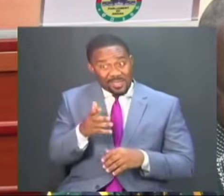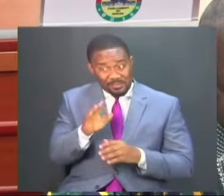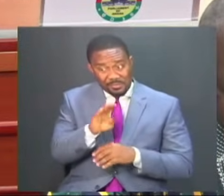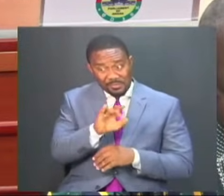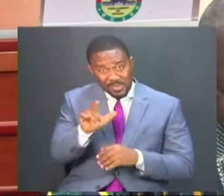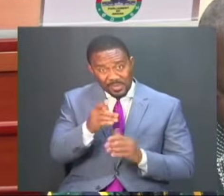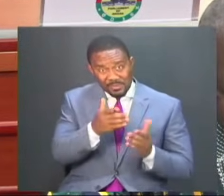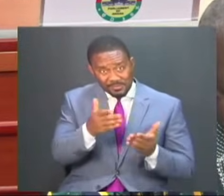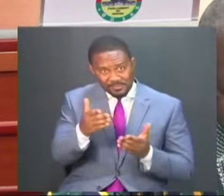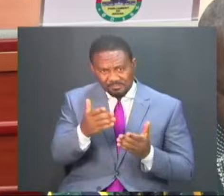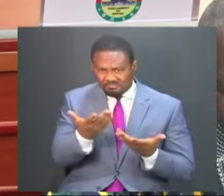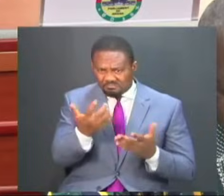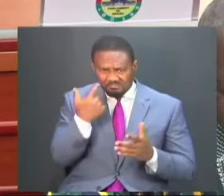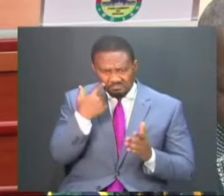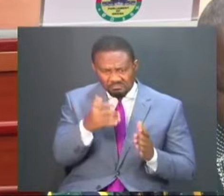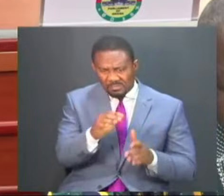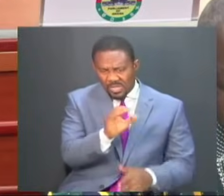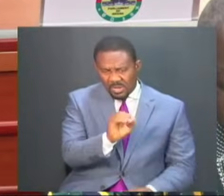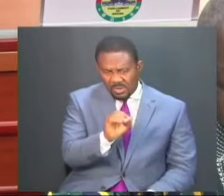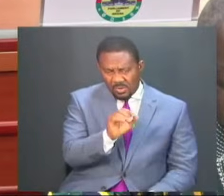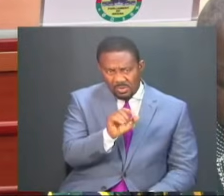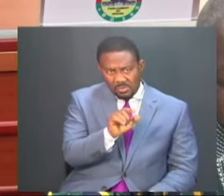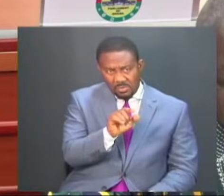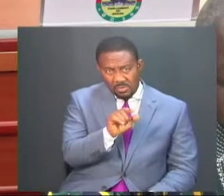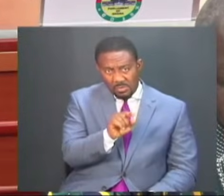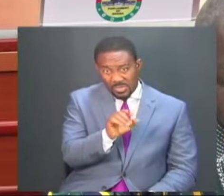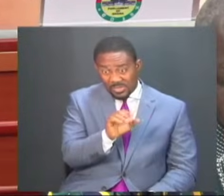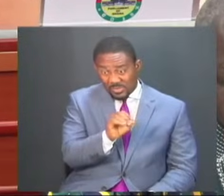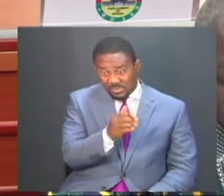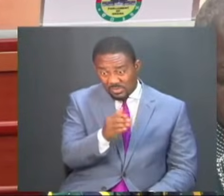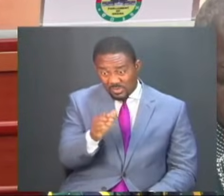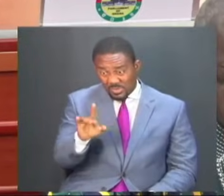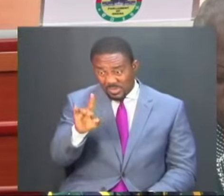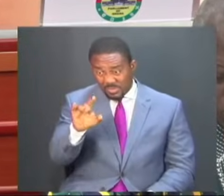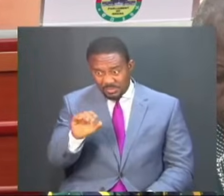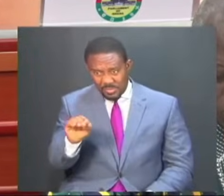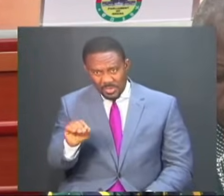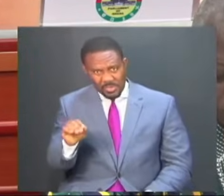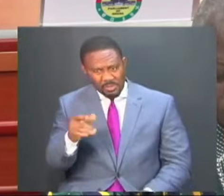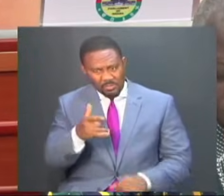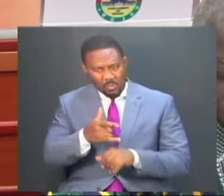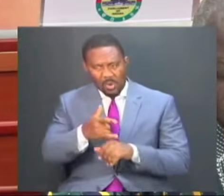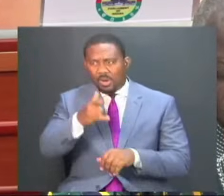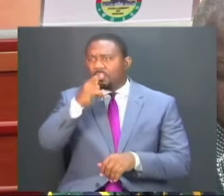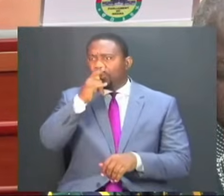from 0.08% of alcohol concentration in drivers to